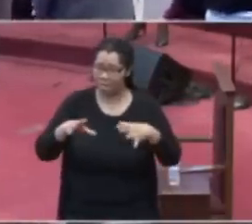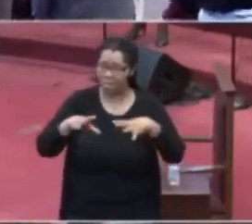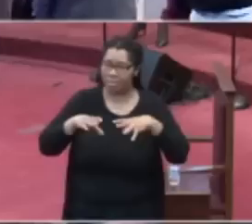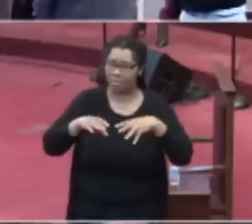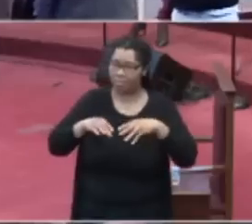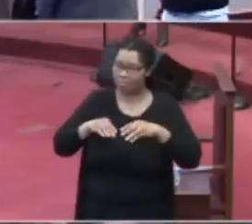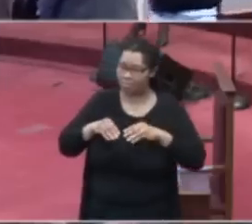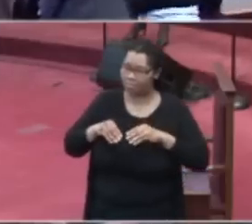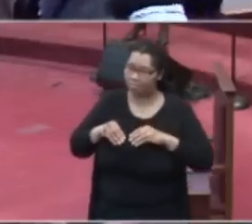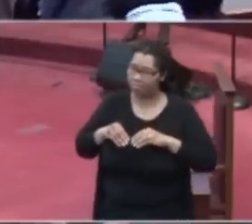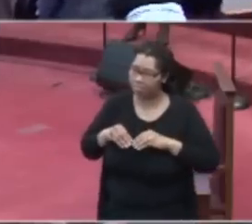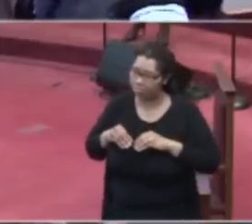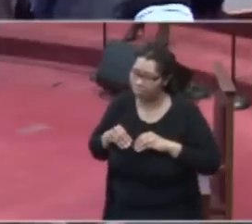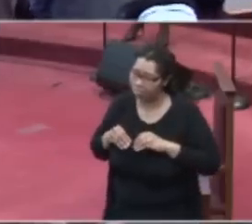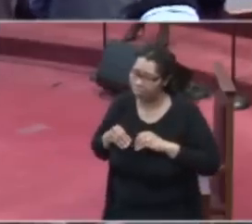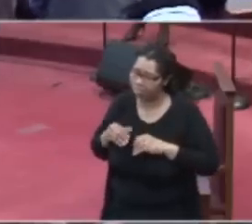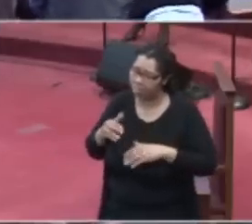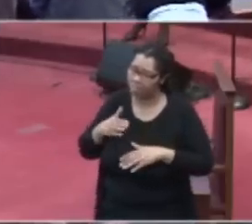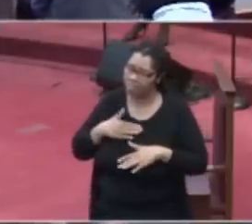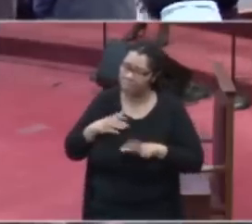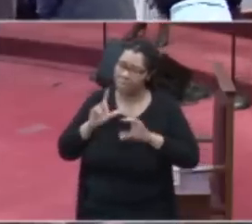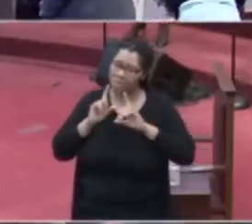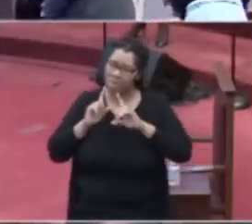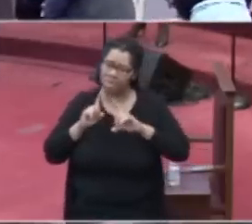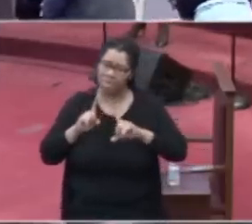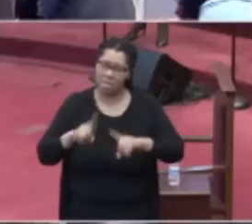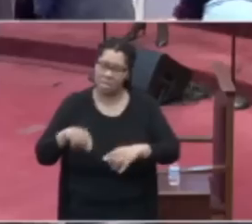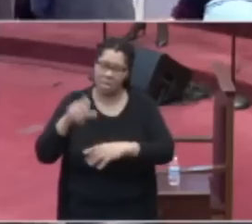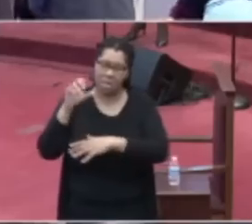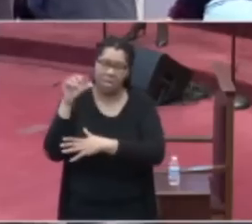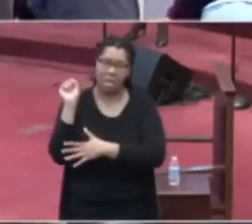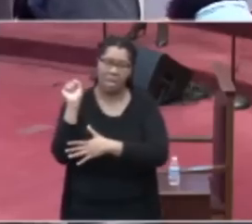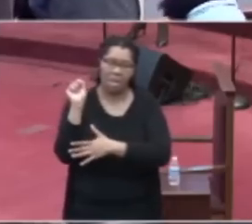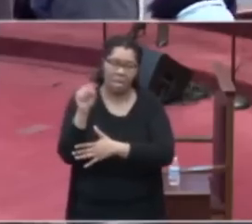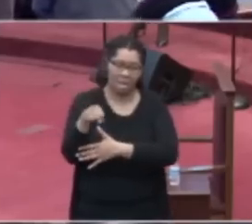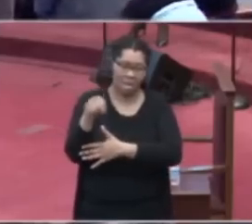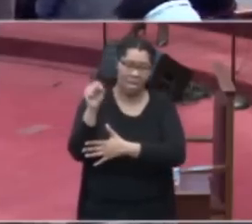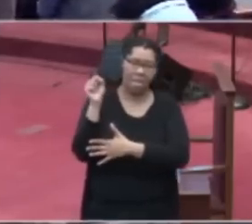be. Come on, I can't hear you. I'll say